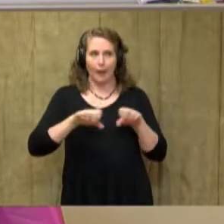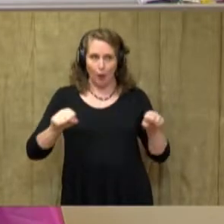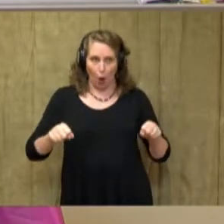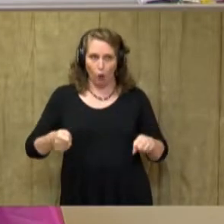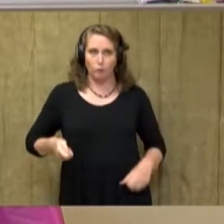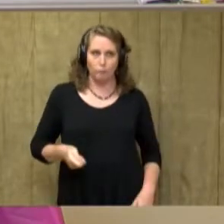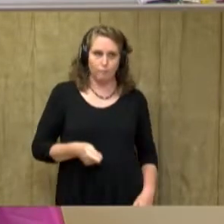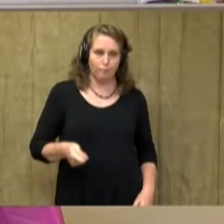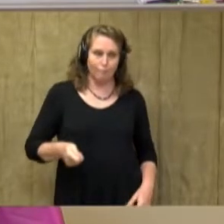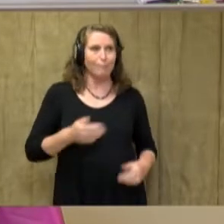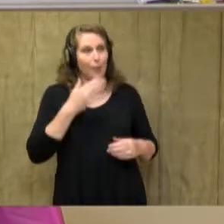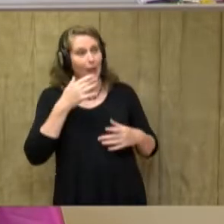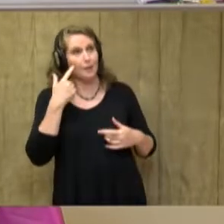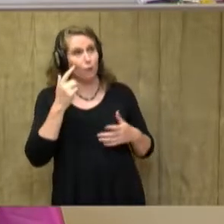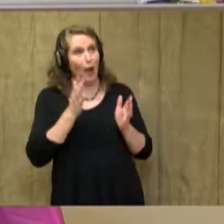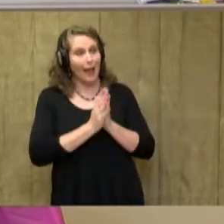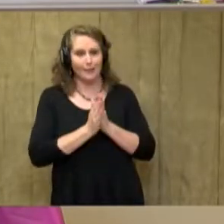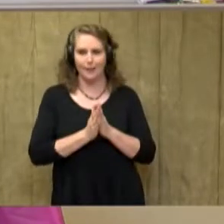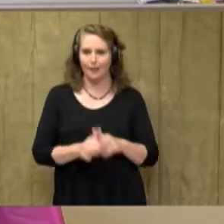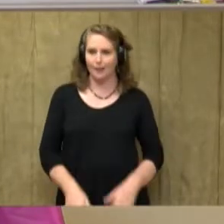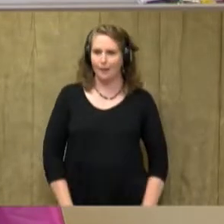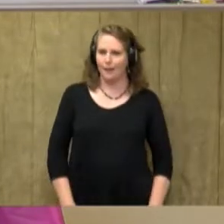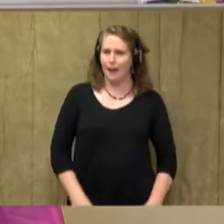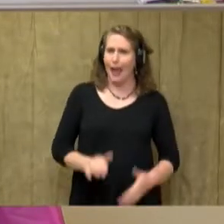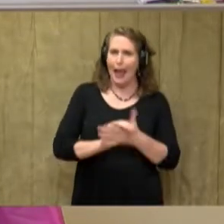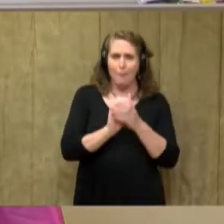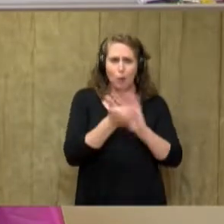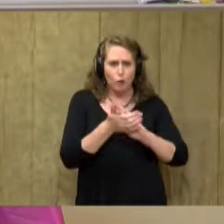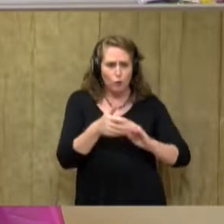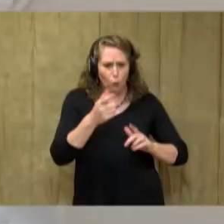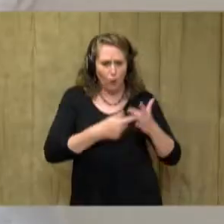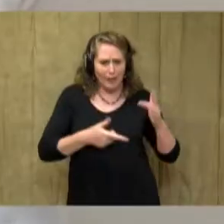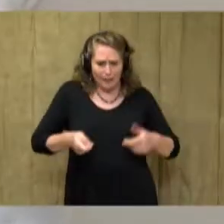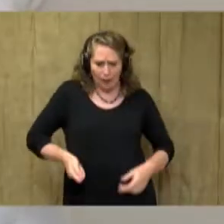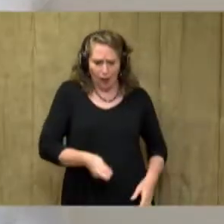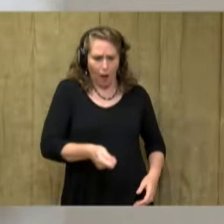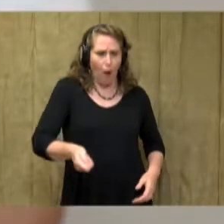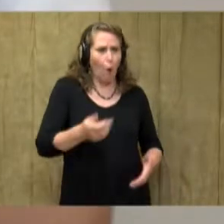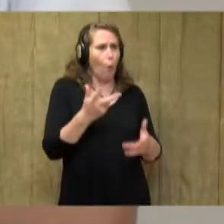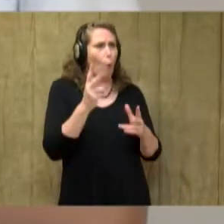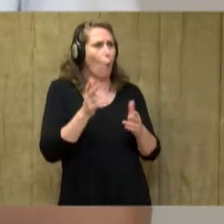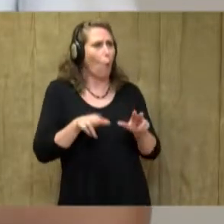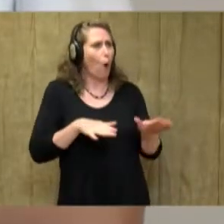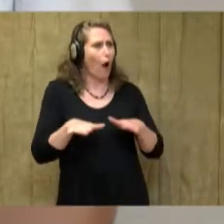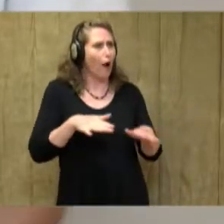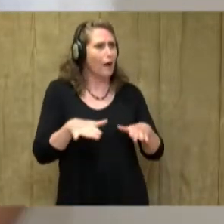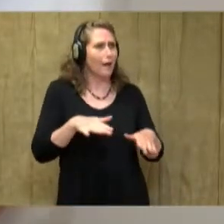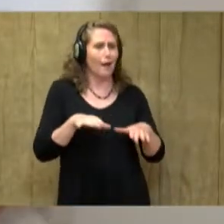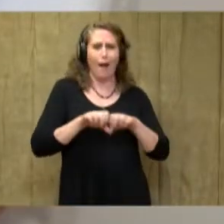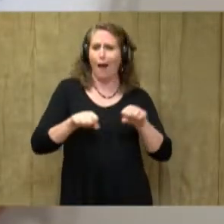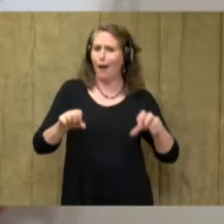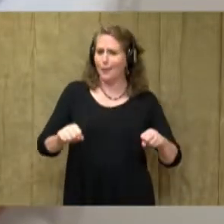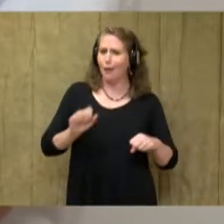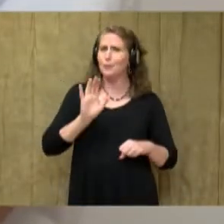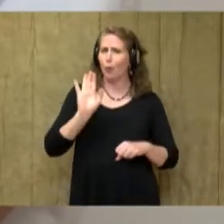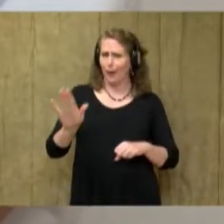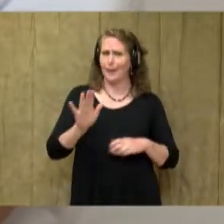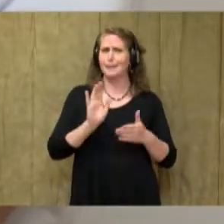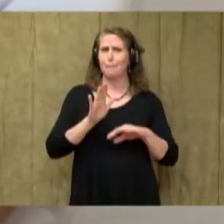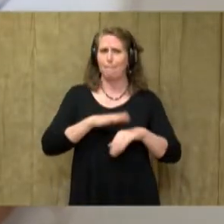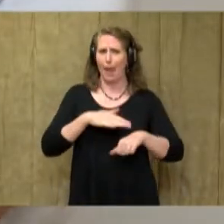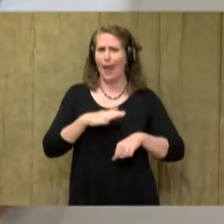though. Hamburger is walking. What is he walking? Hot dogs! Has hot dogs as his pets.